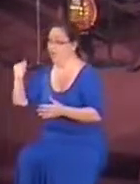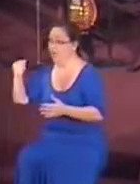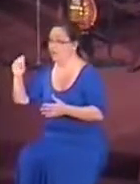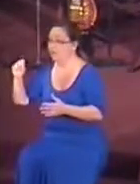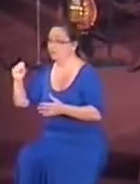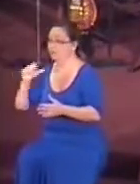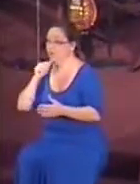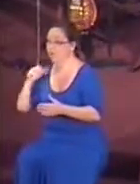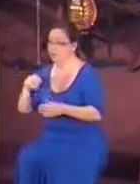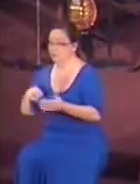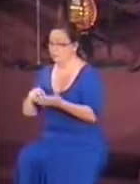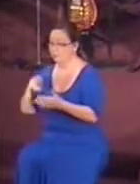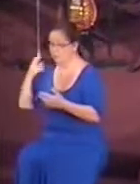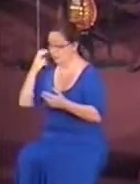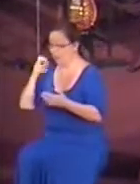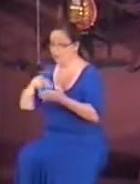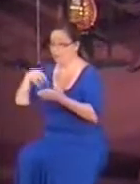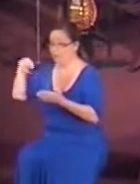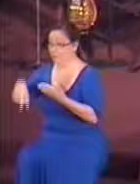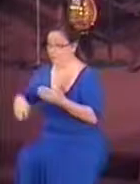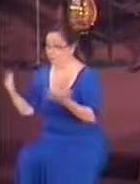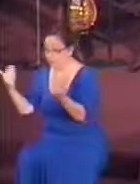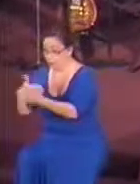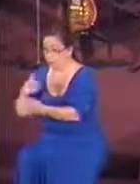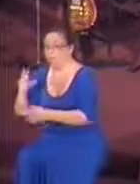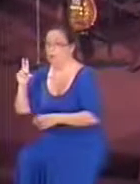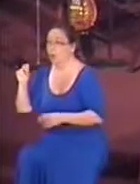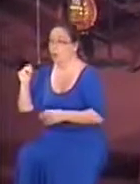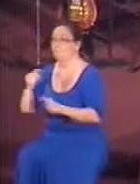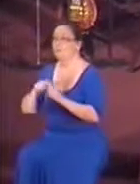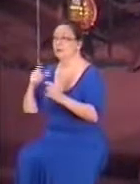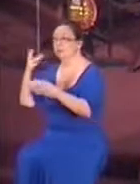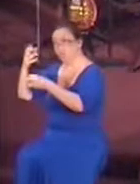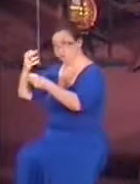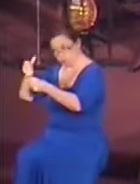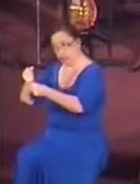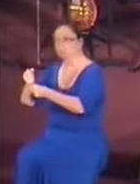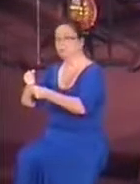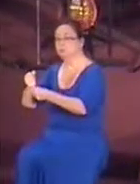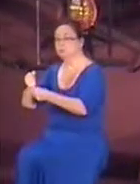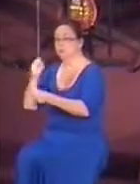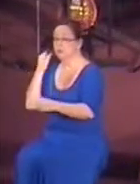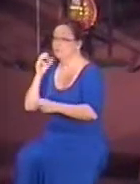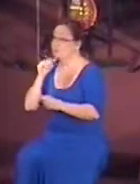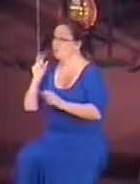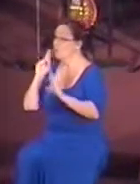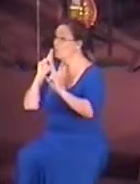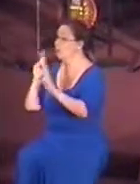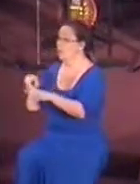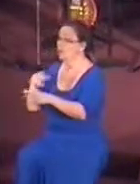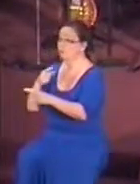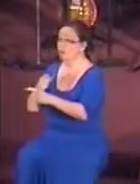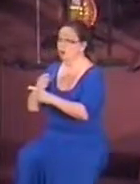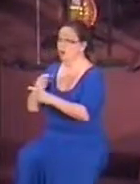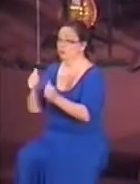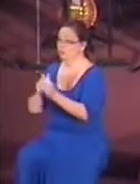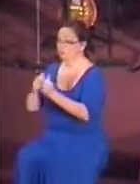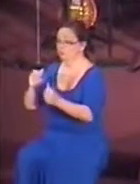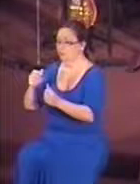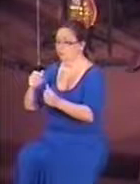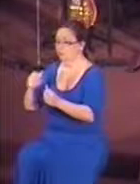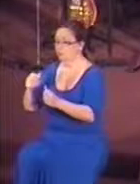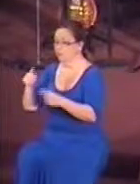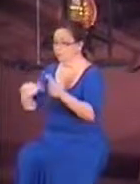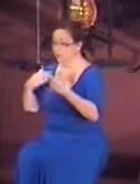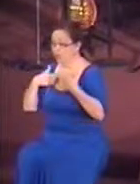no. But importantly, it is trust. And if you don't respond properly to doubt, it will take